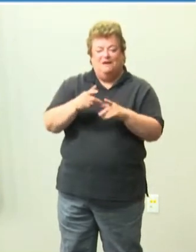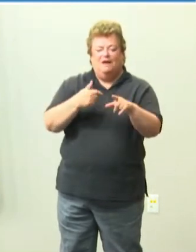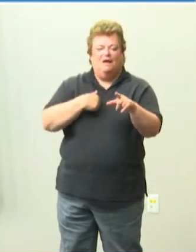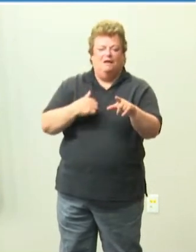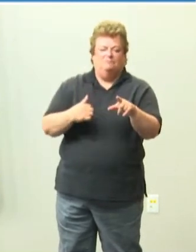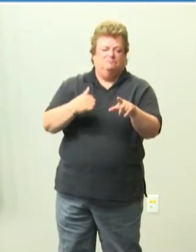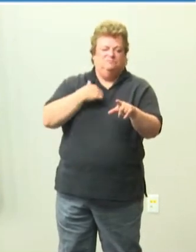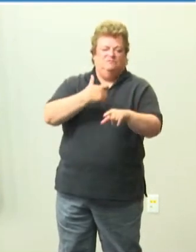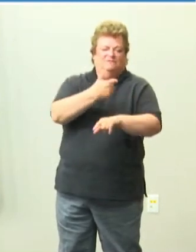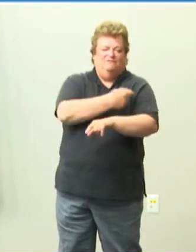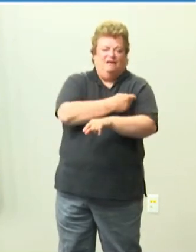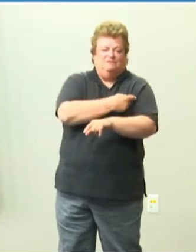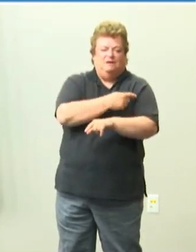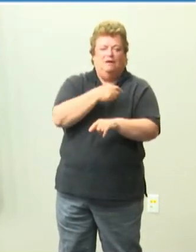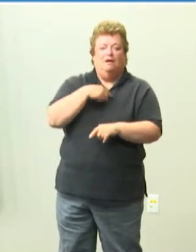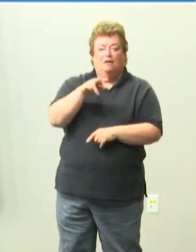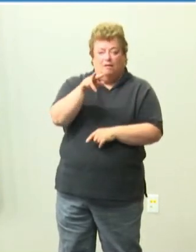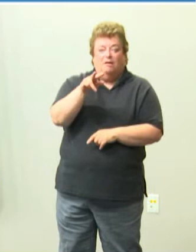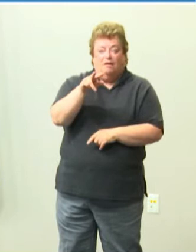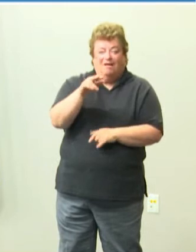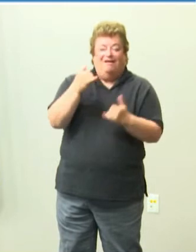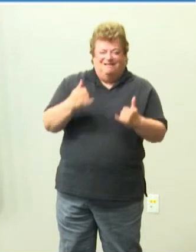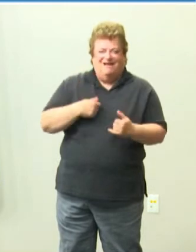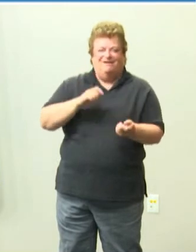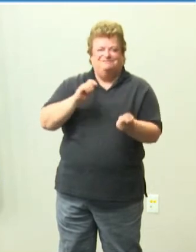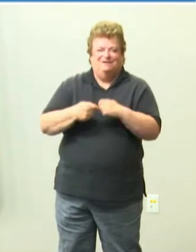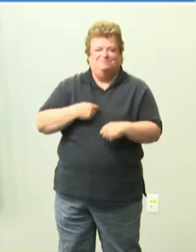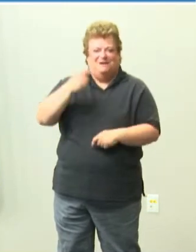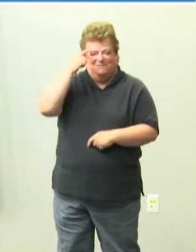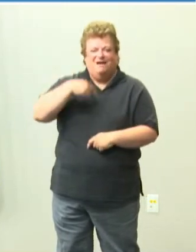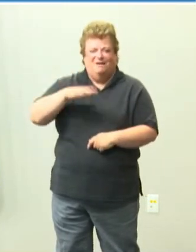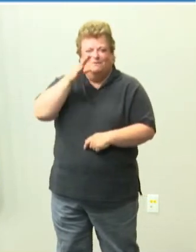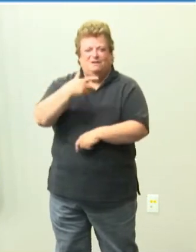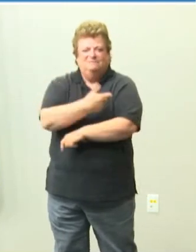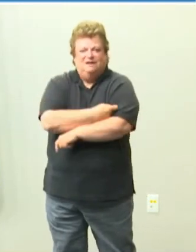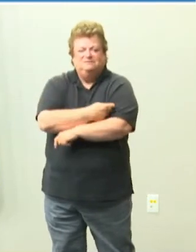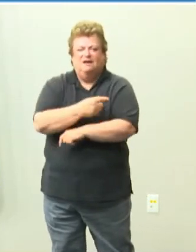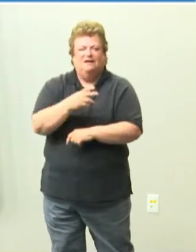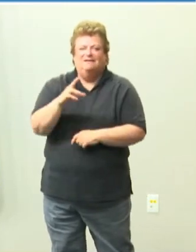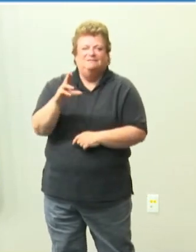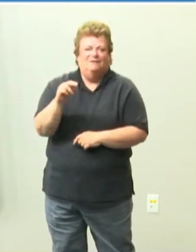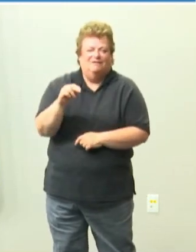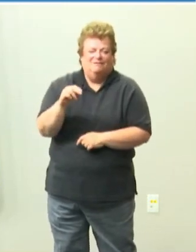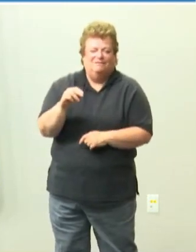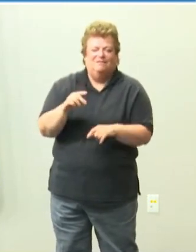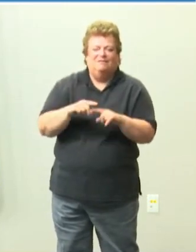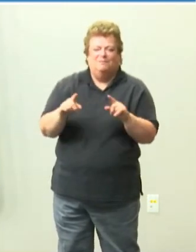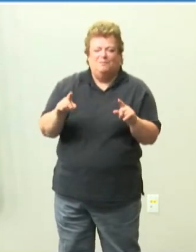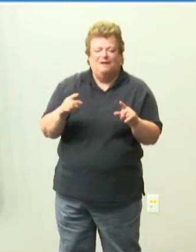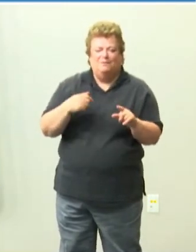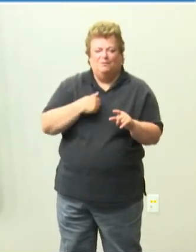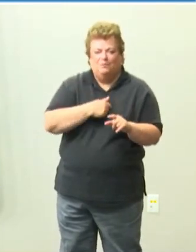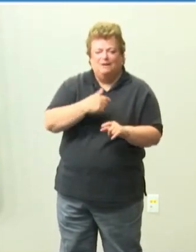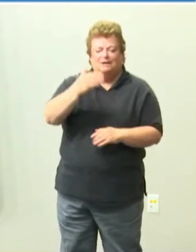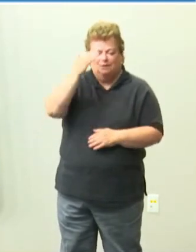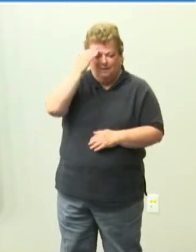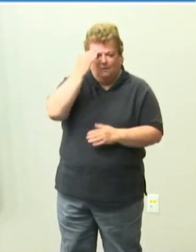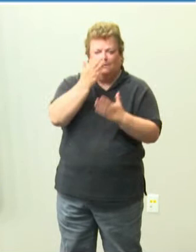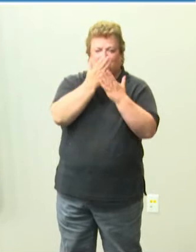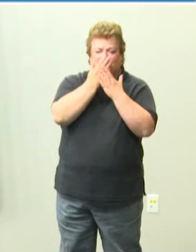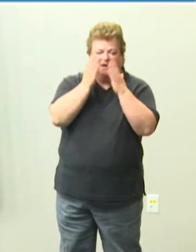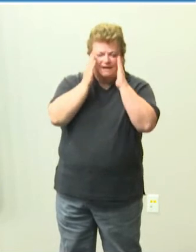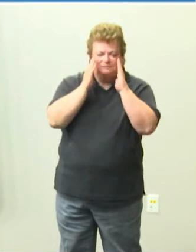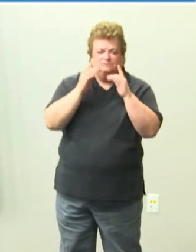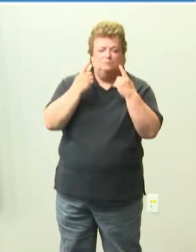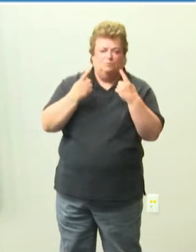non-vaccine person to a vaccine proponent all of a sudden. But again, we know that masks work. And